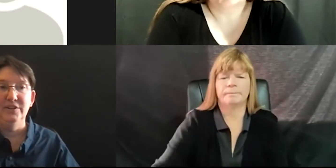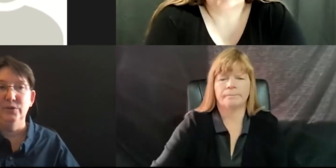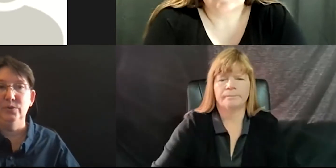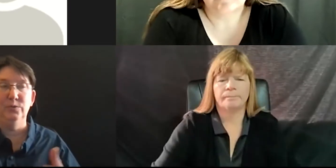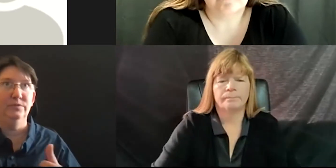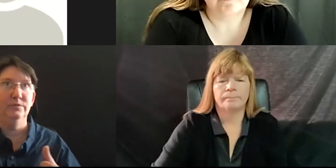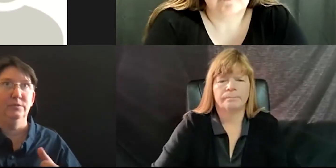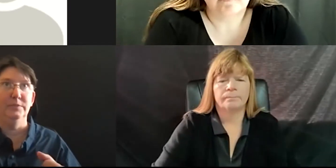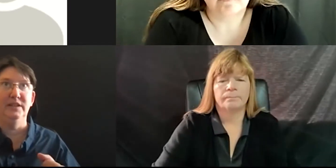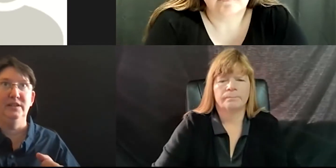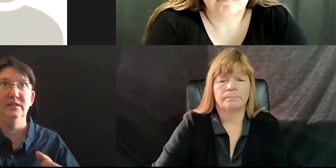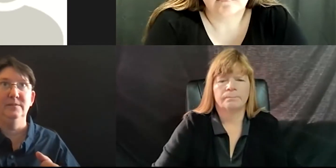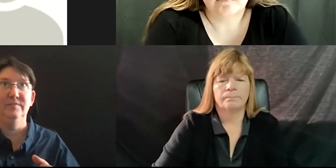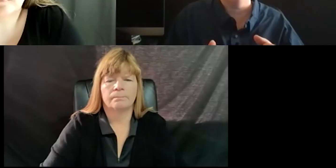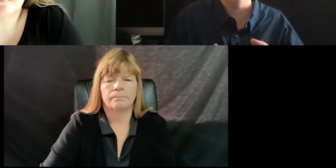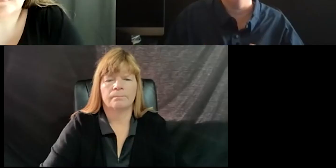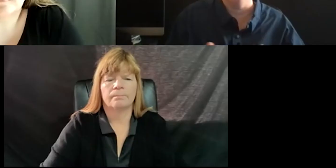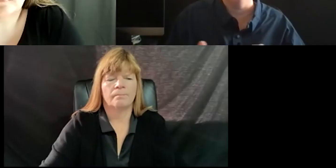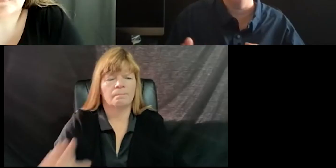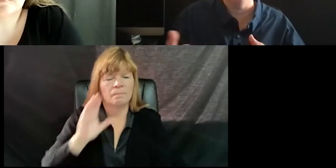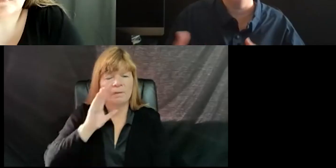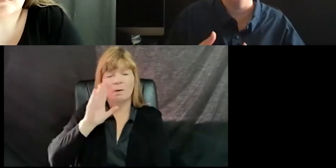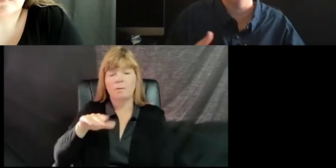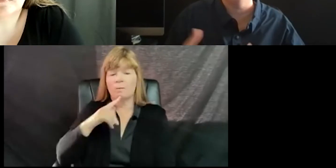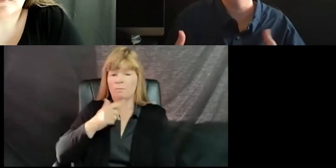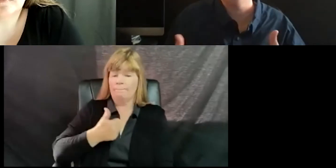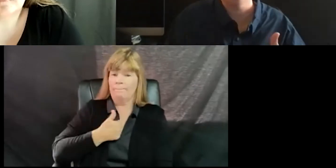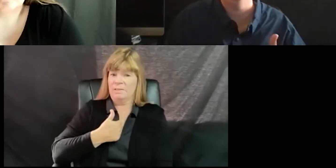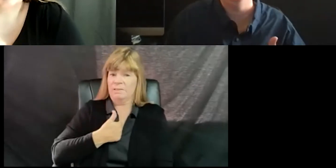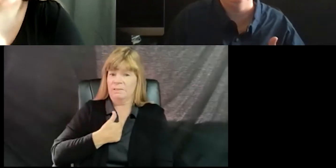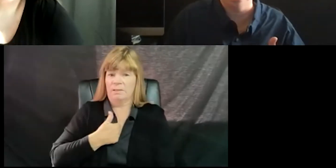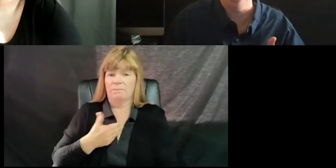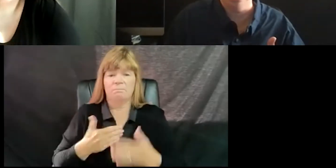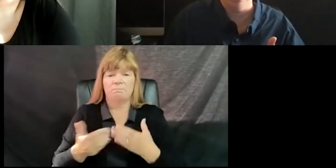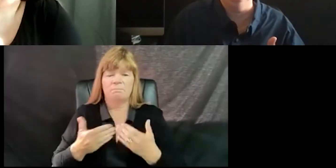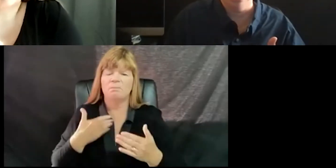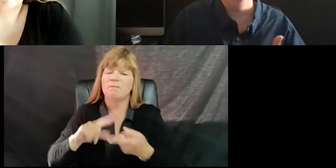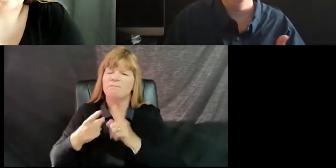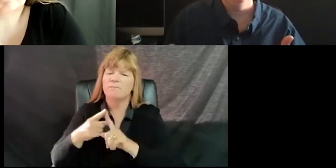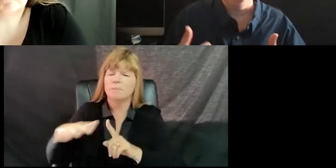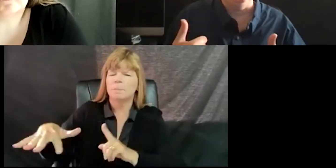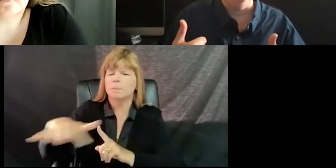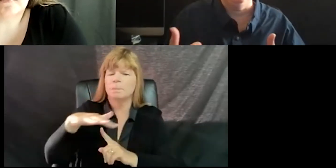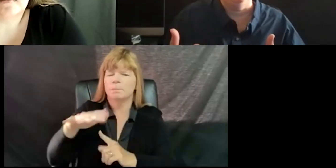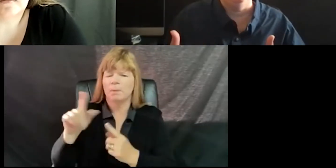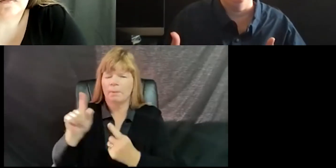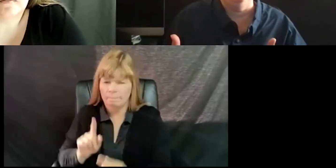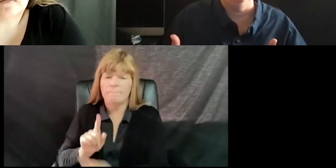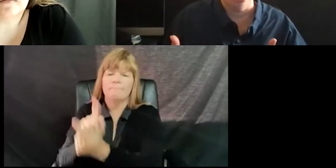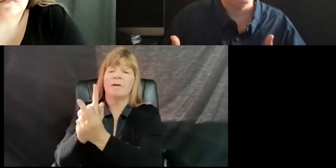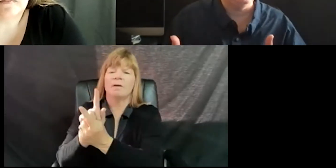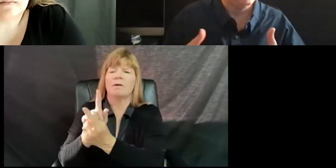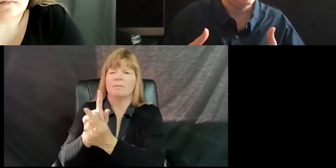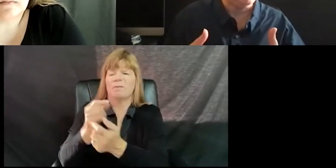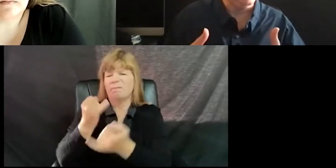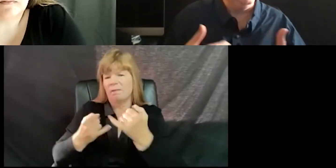I know for me, even with some friends I met last time I went